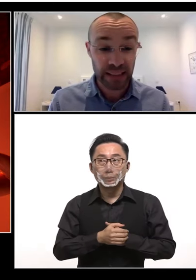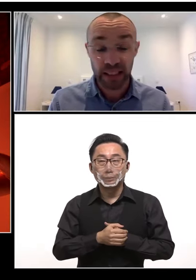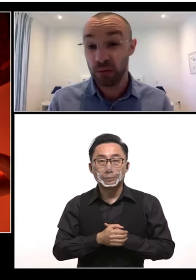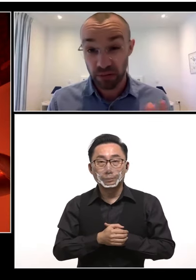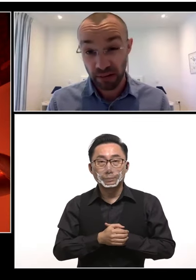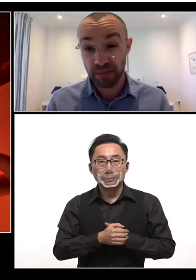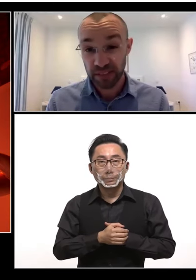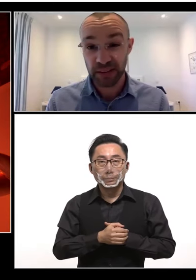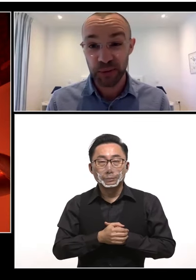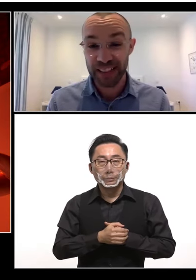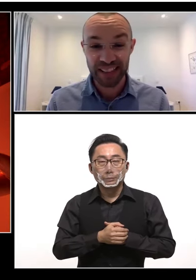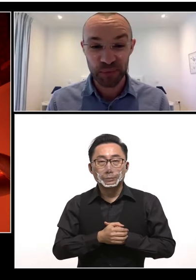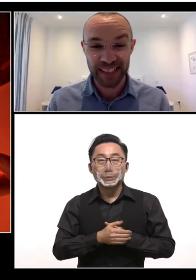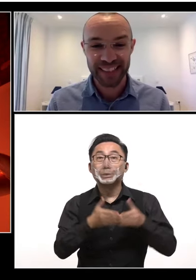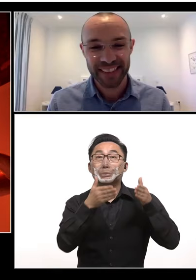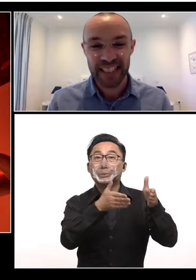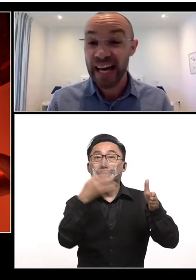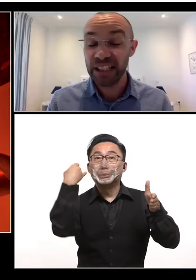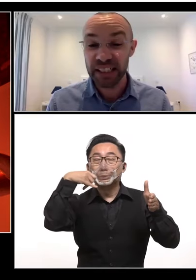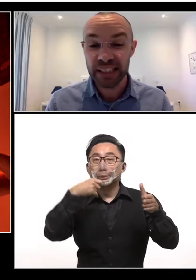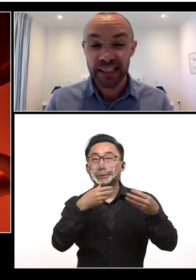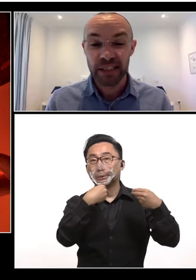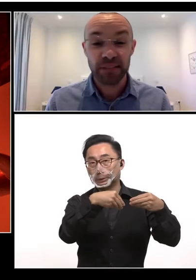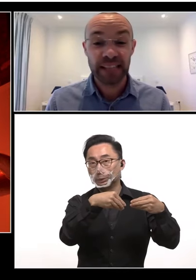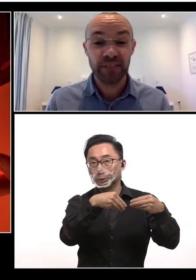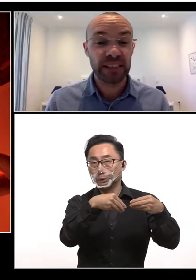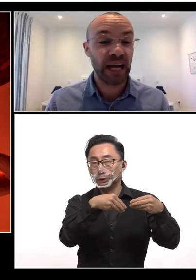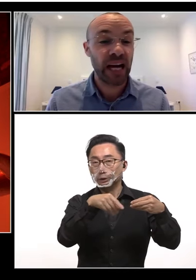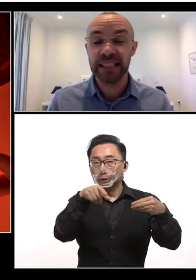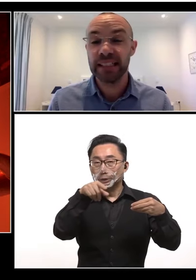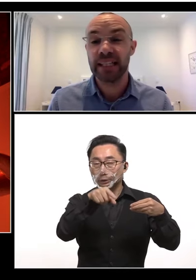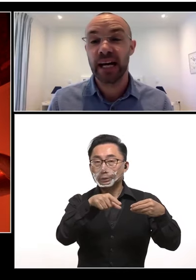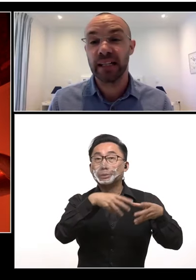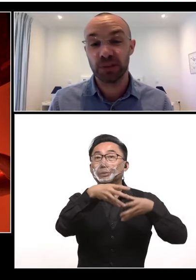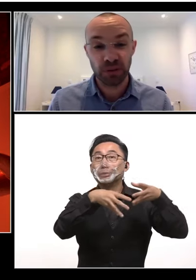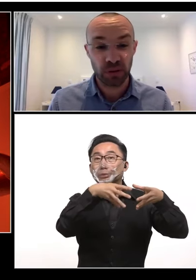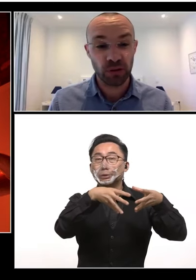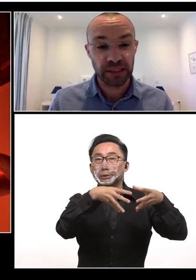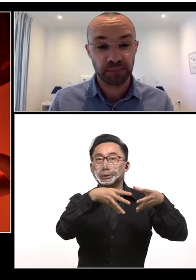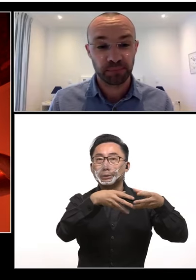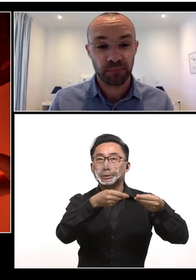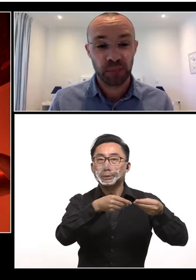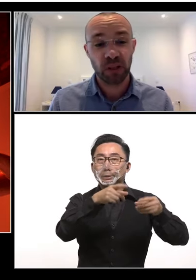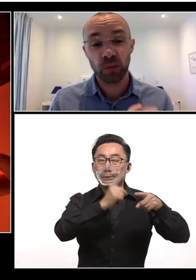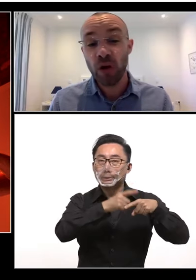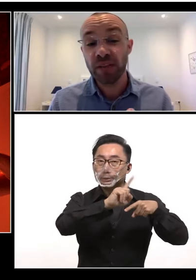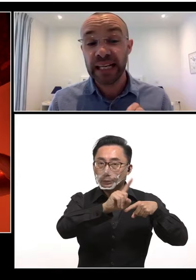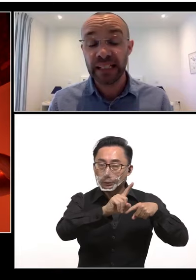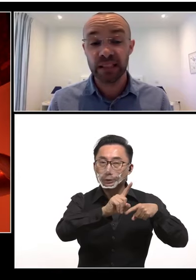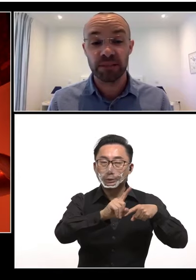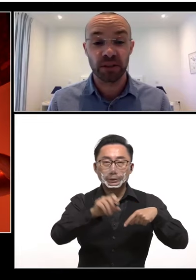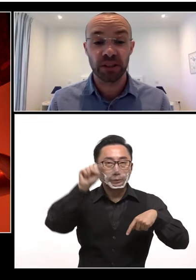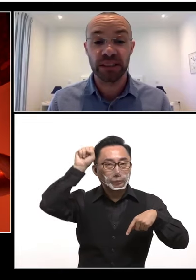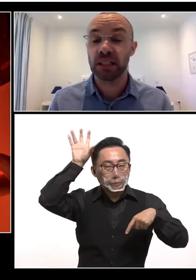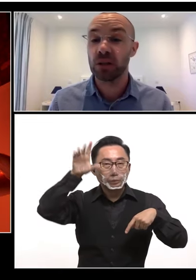sweat, we're a very physical theatre company, energy, creativity, ideas, and true stories. Because woven into